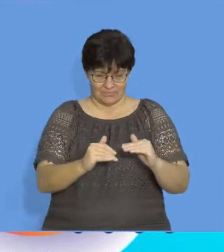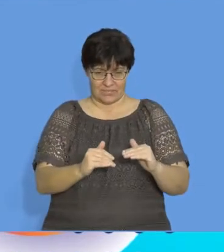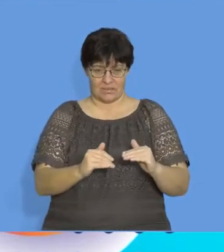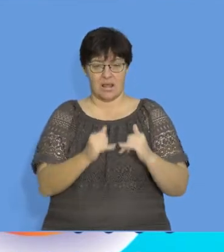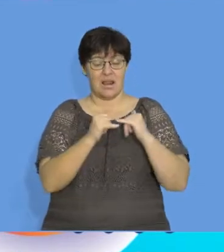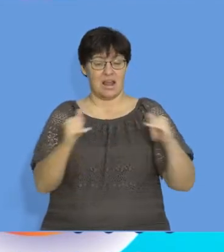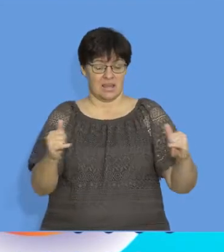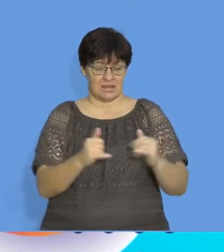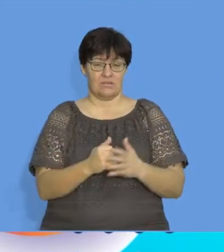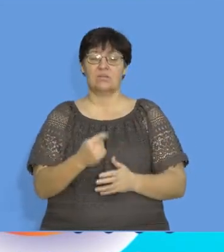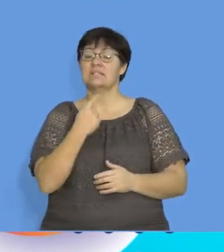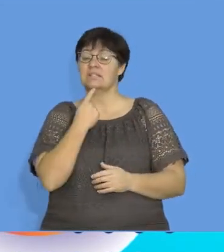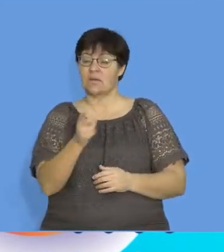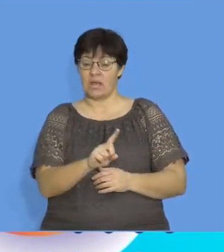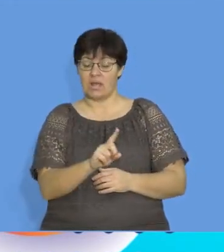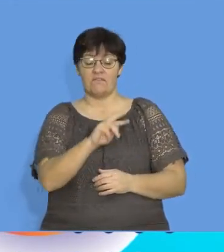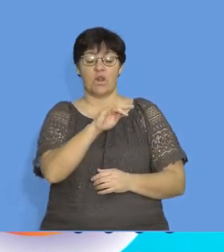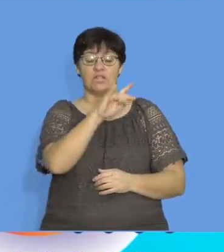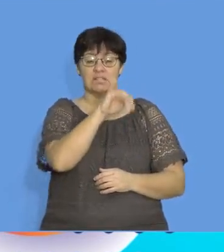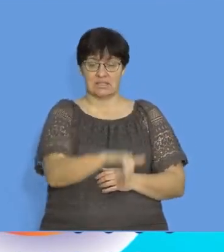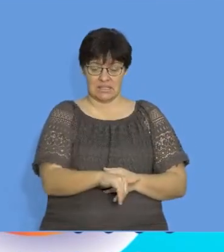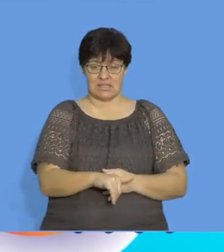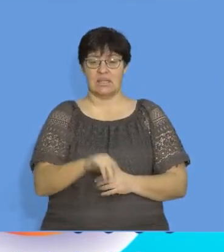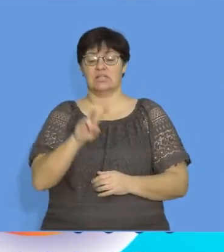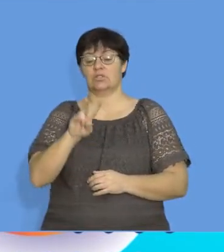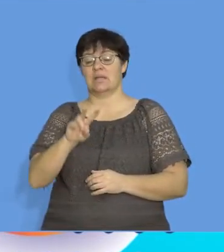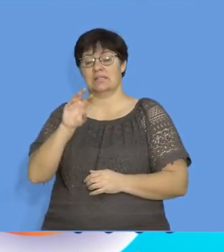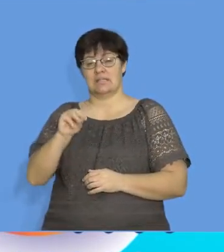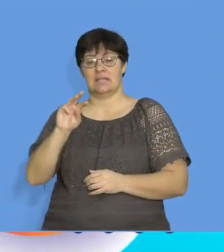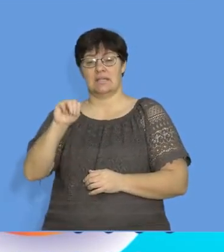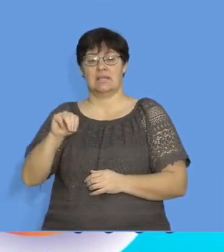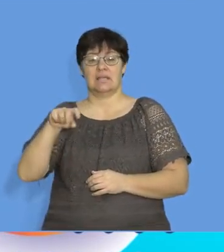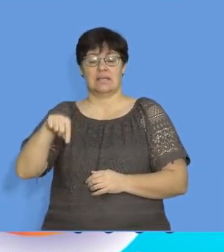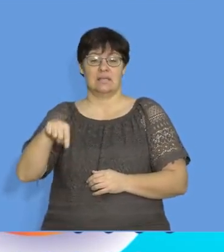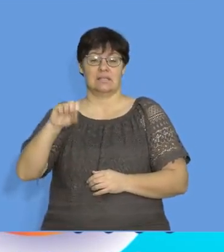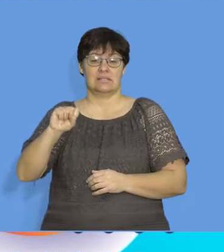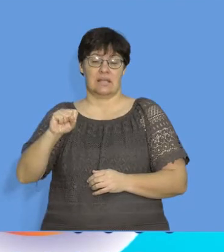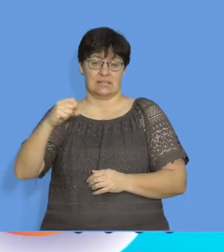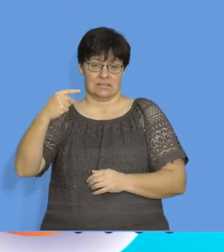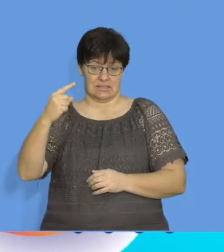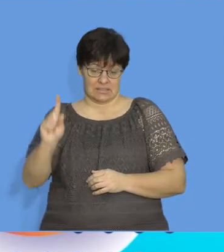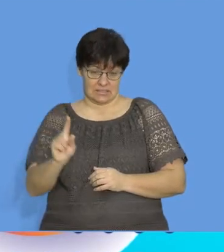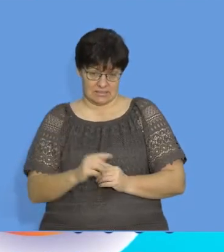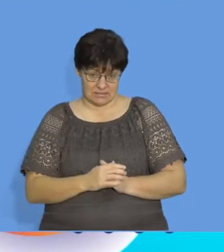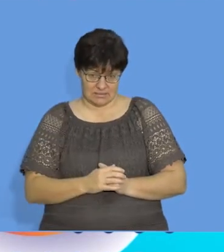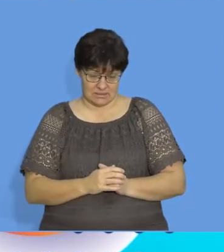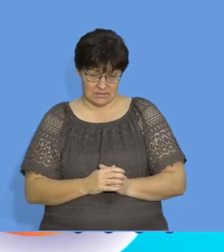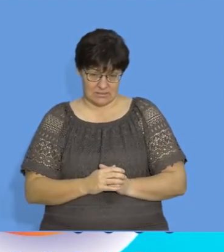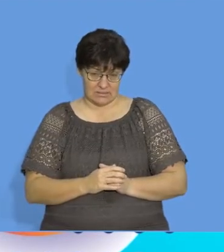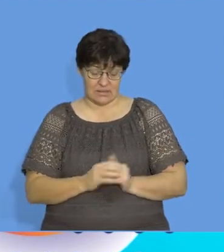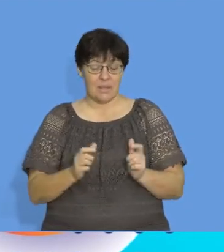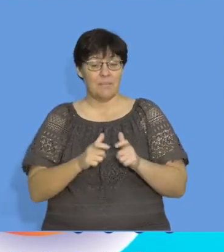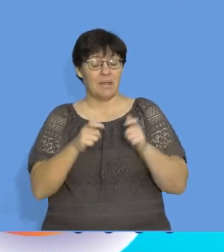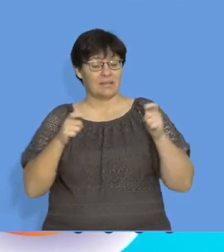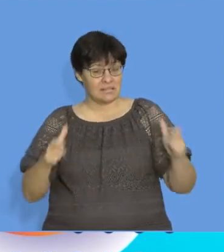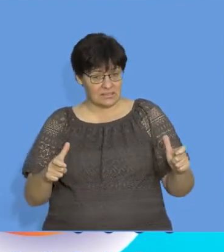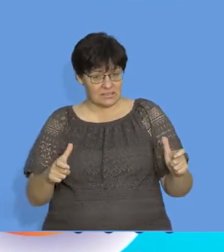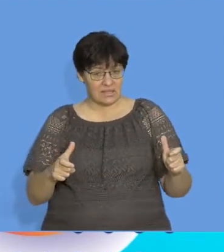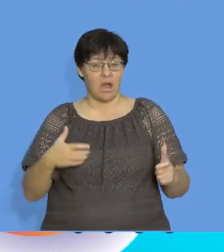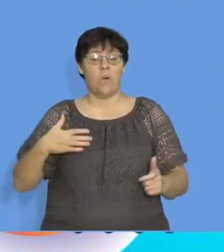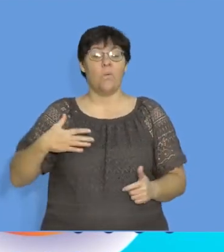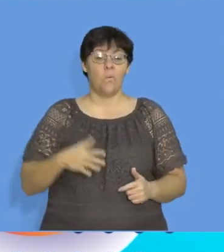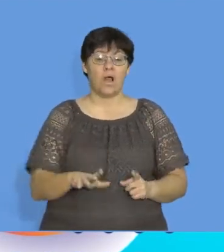more line where you go, the velocity is 20 meters per second, okay? Magnitude means I